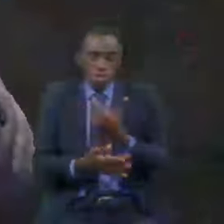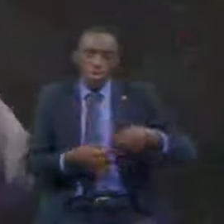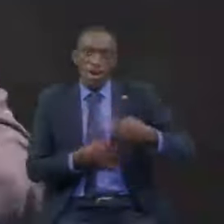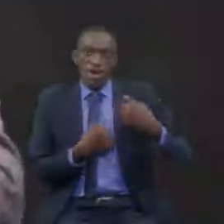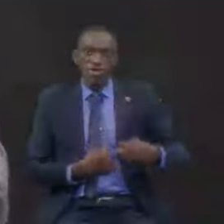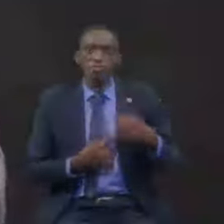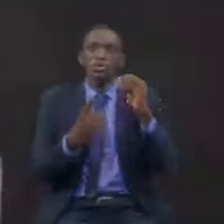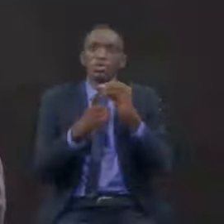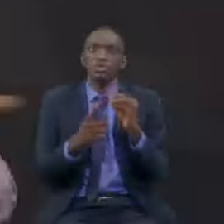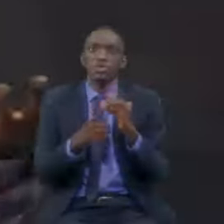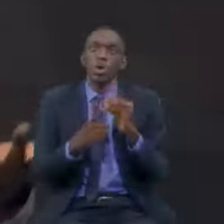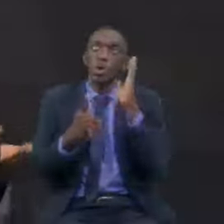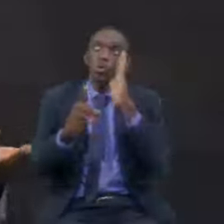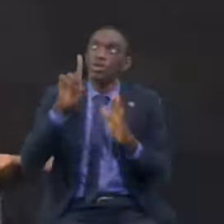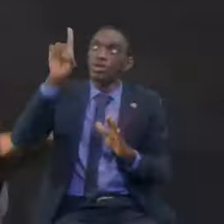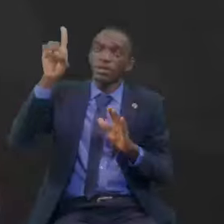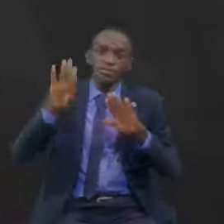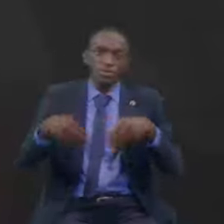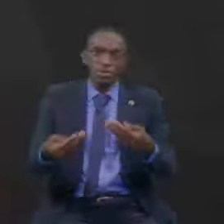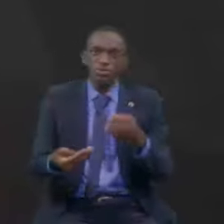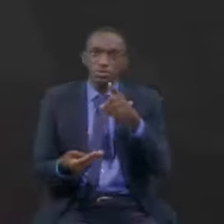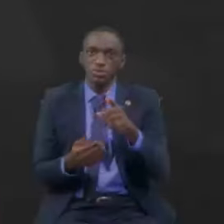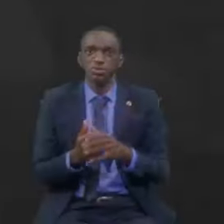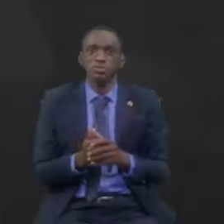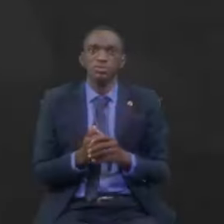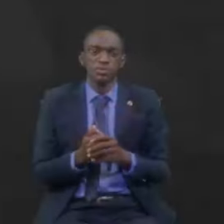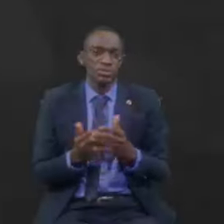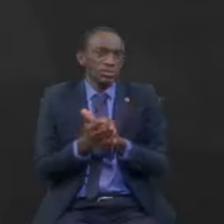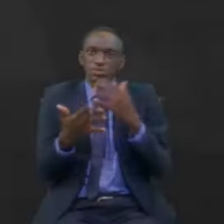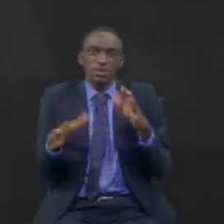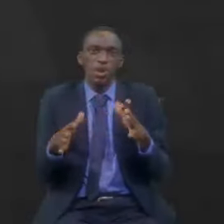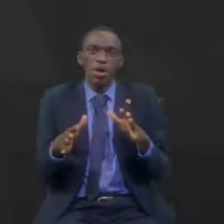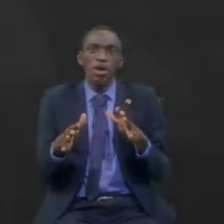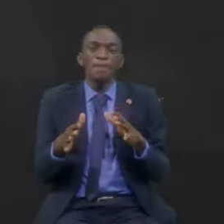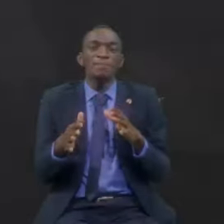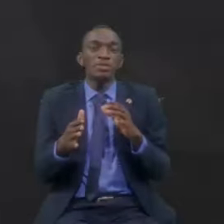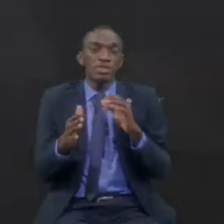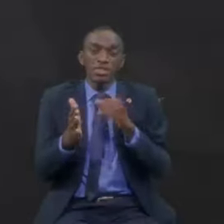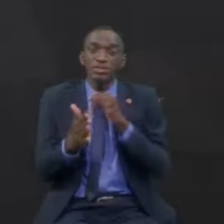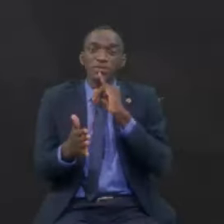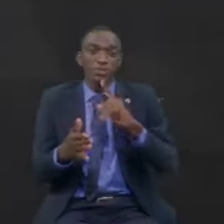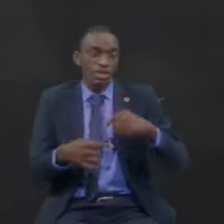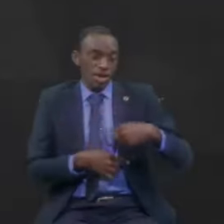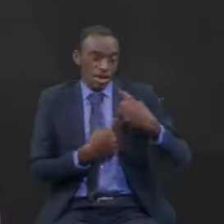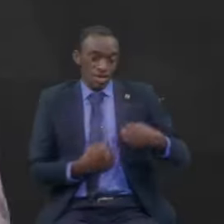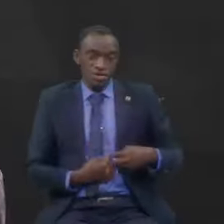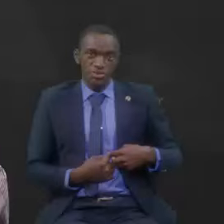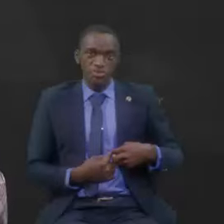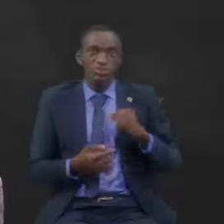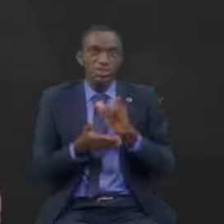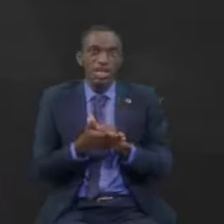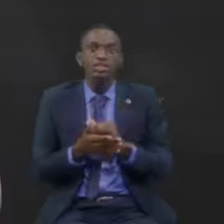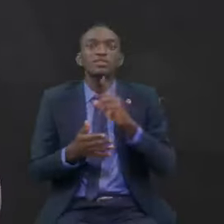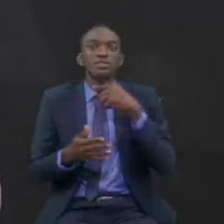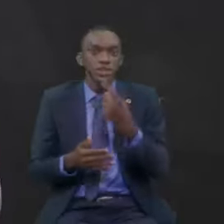I give you. That's all. That's all. And the heart that determines how we